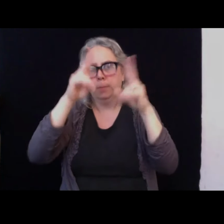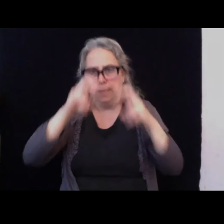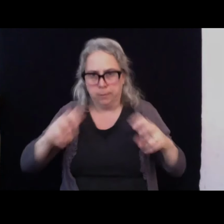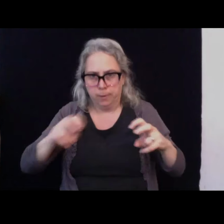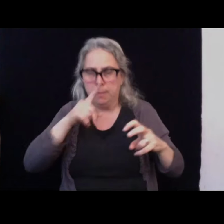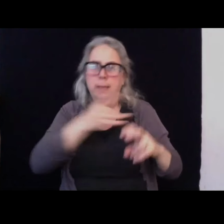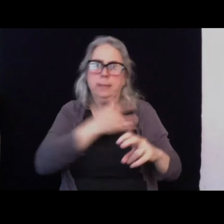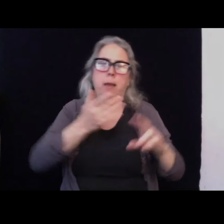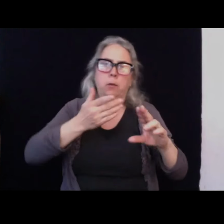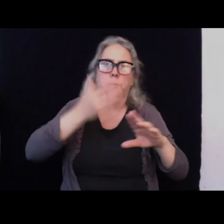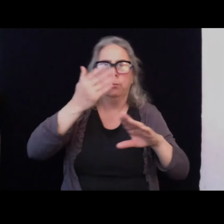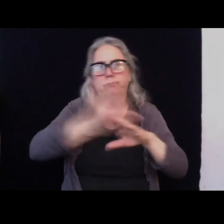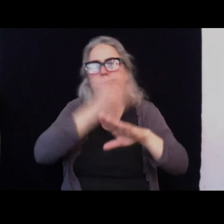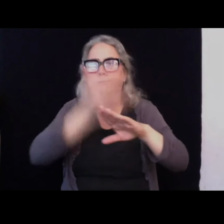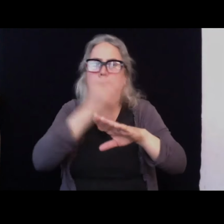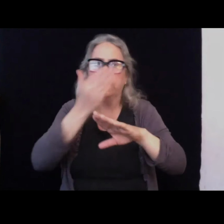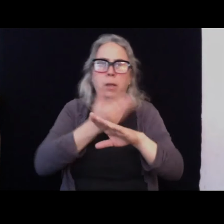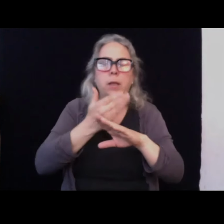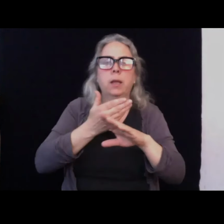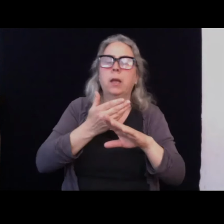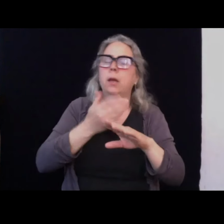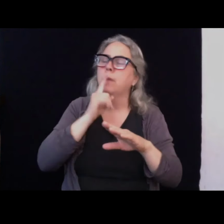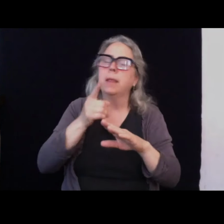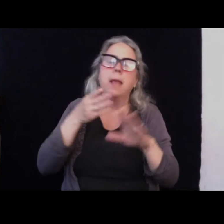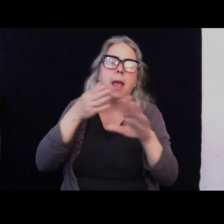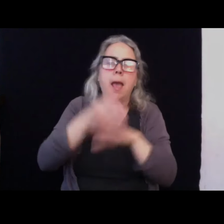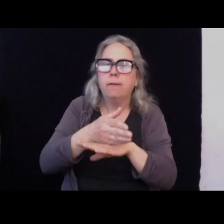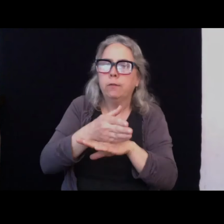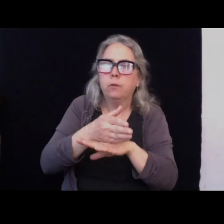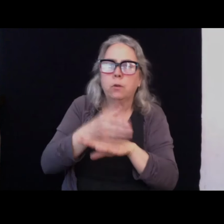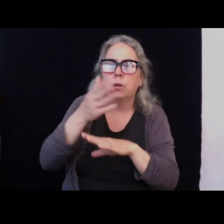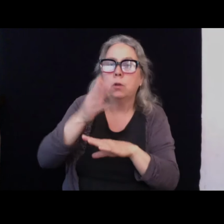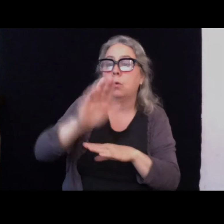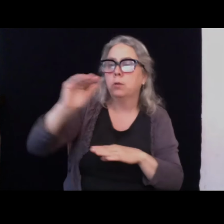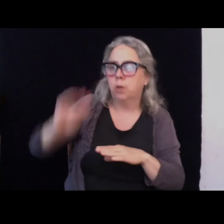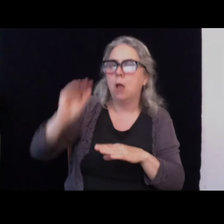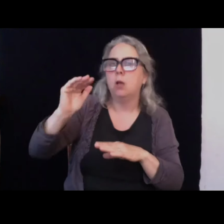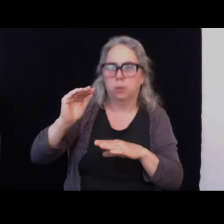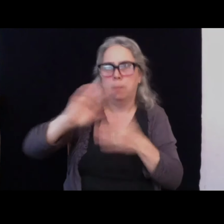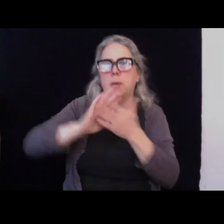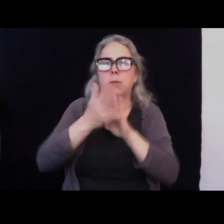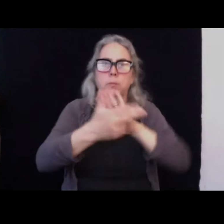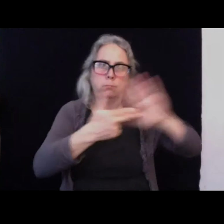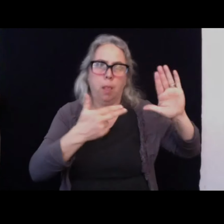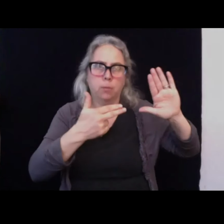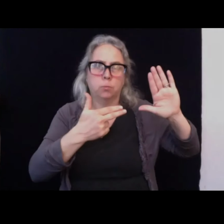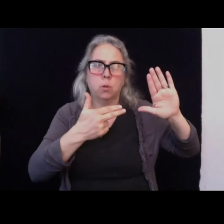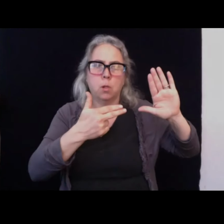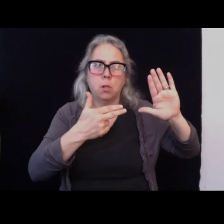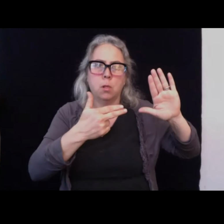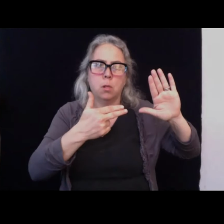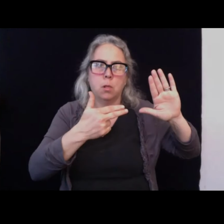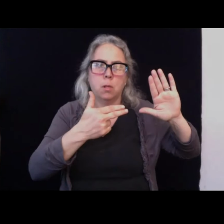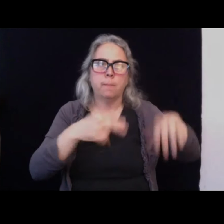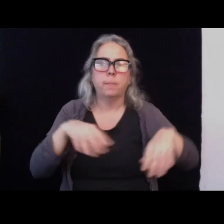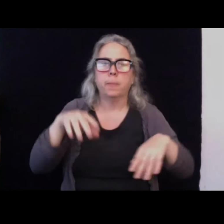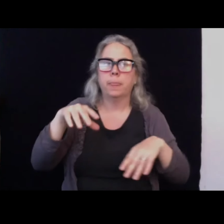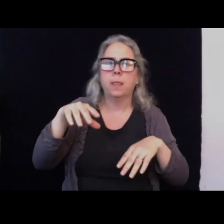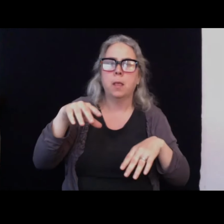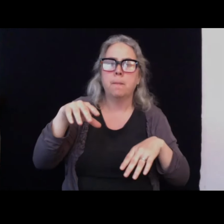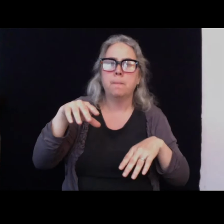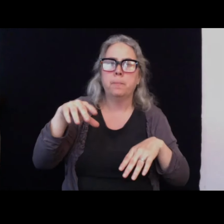nothing formal really. Once your child is found eligible, there's no evals